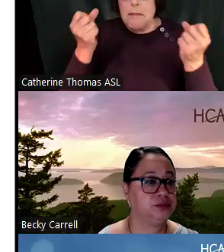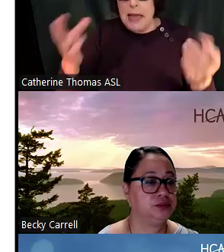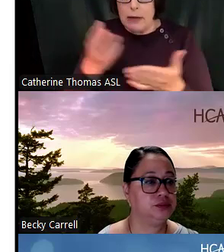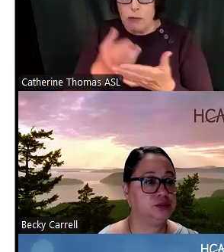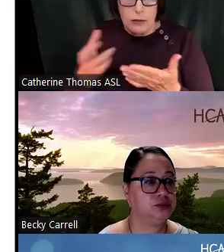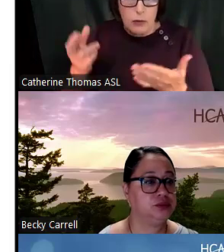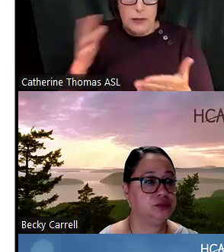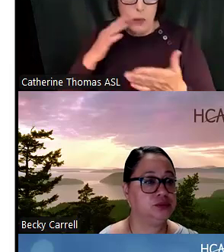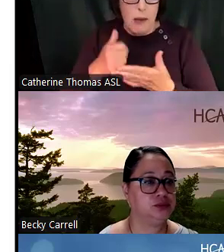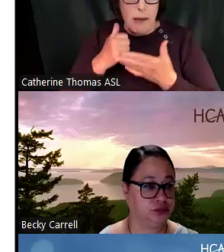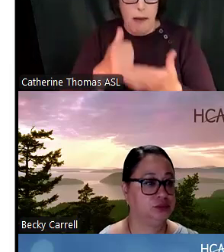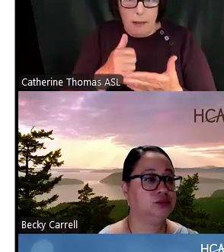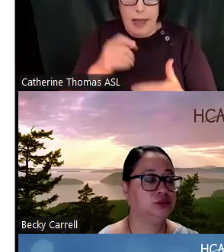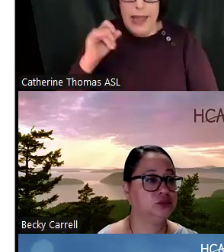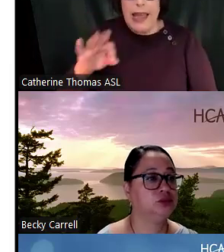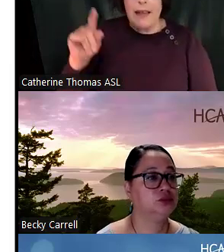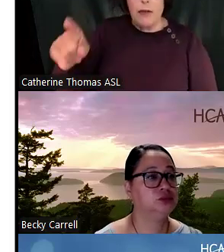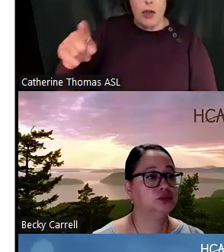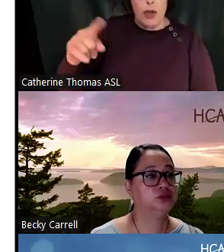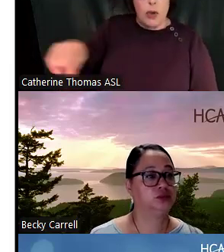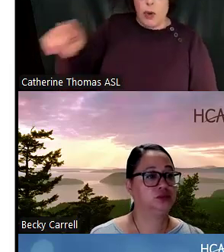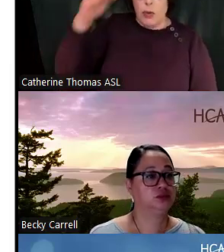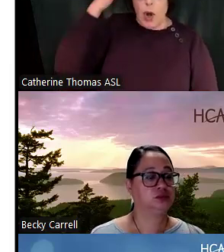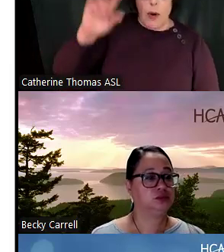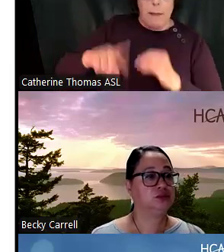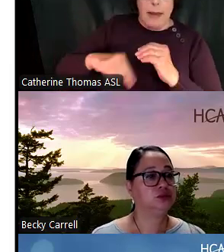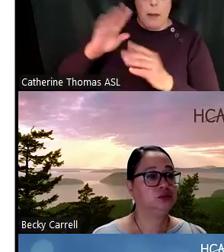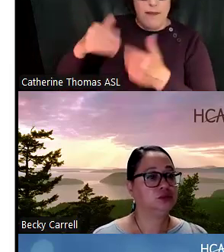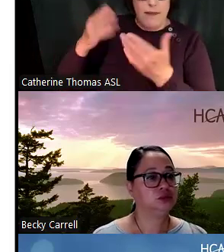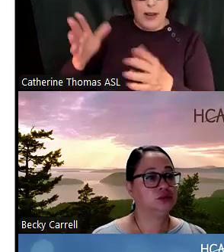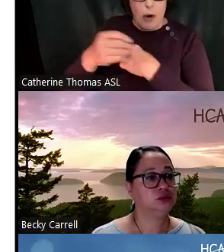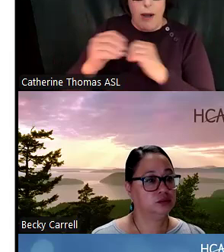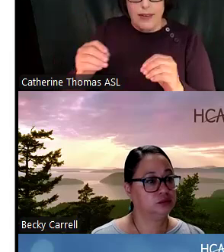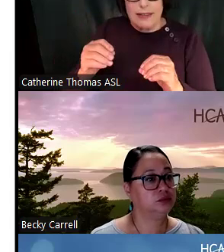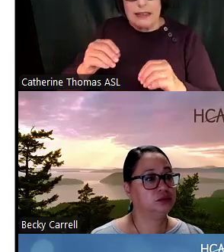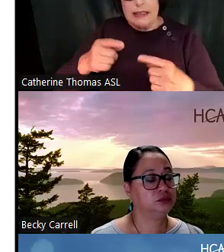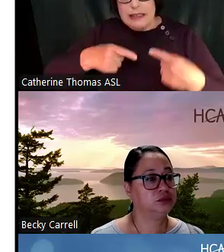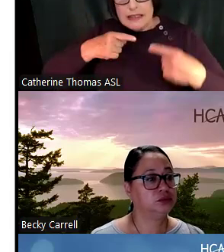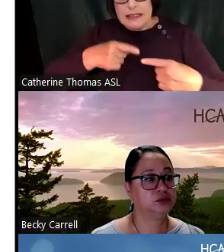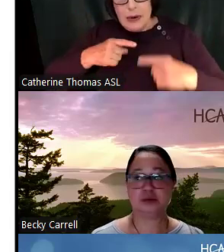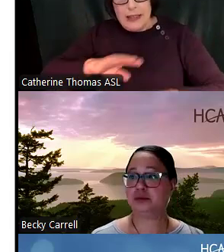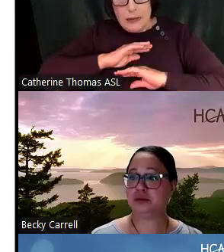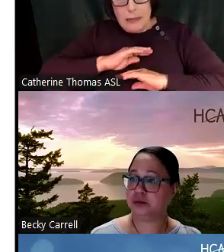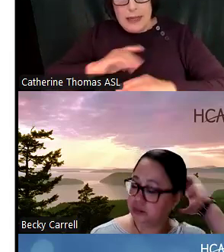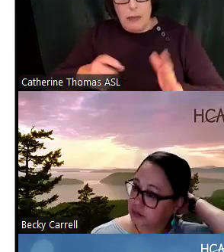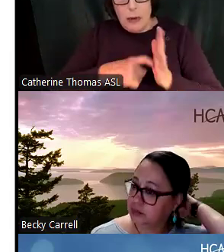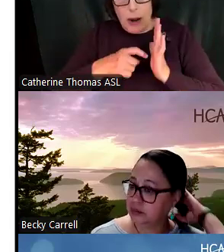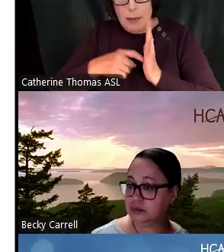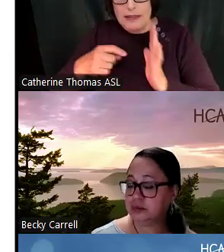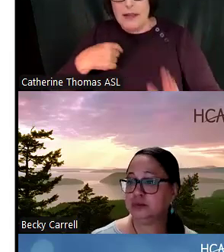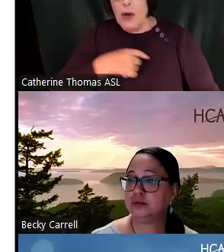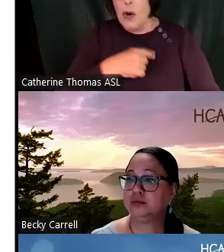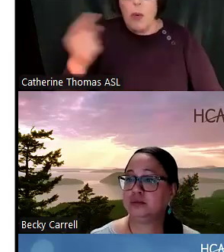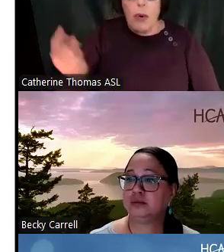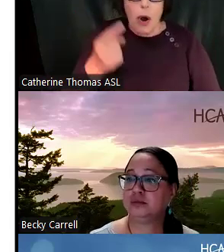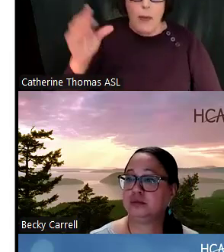you know of any provider offices who are struggling to meet their requirements, we always are looking for